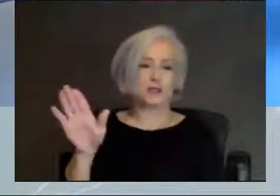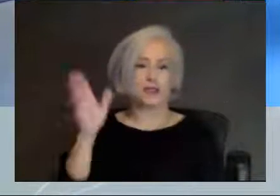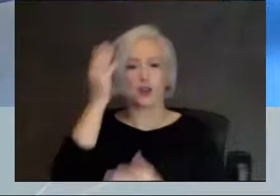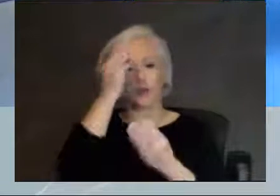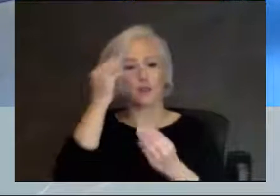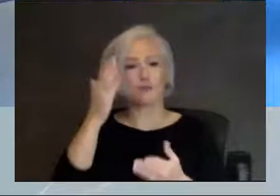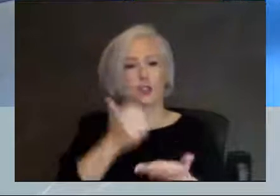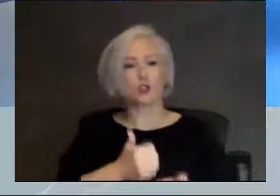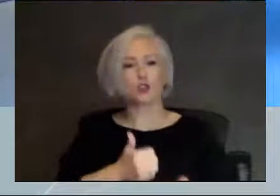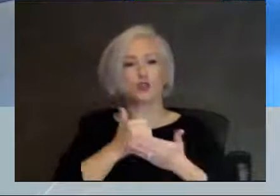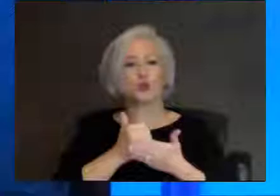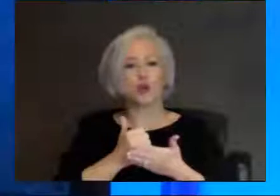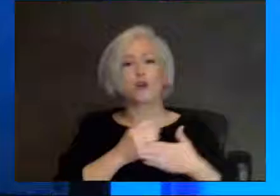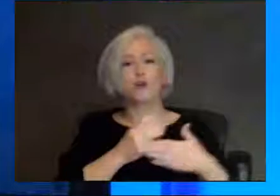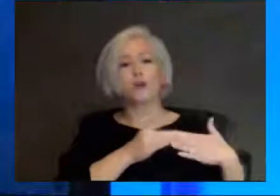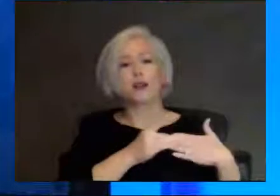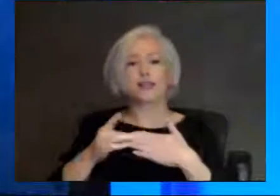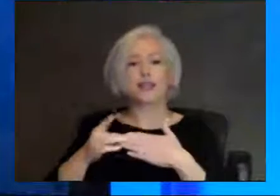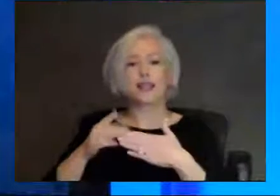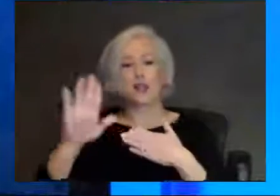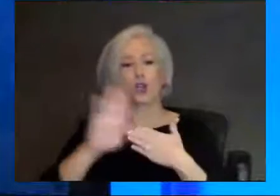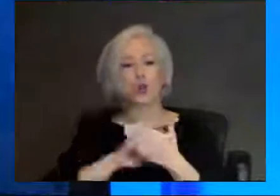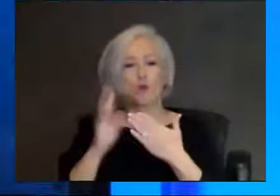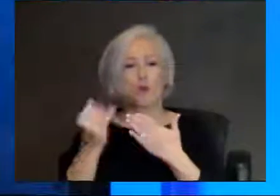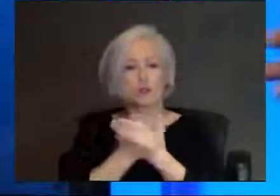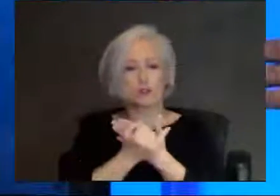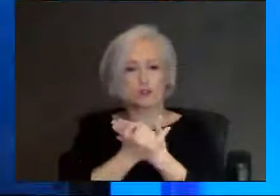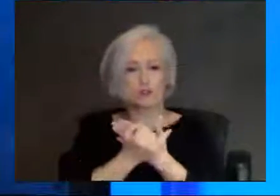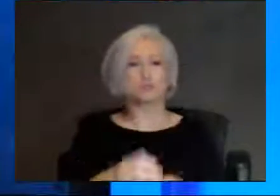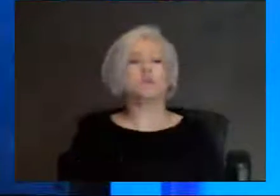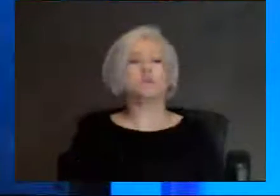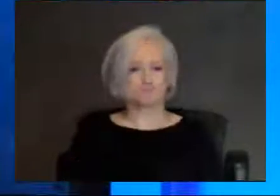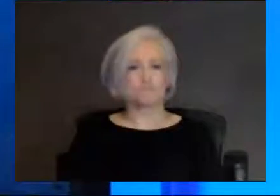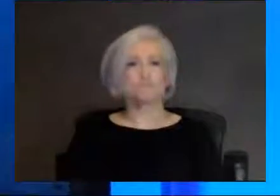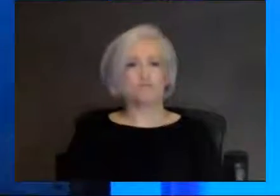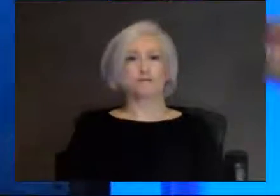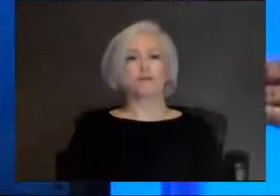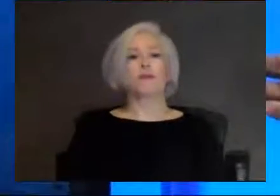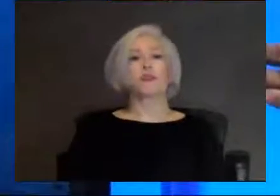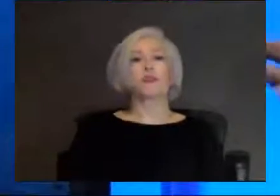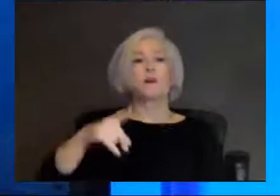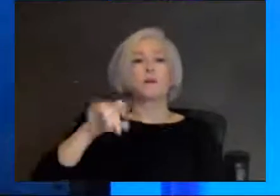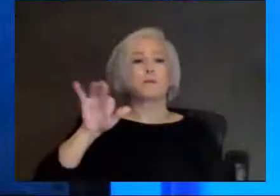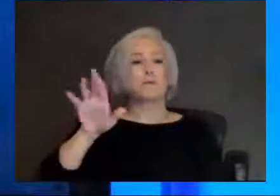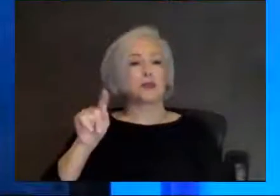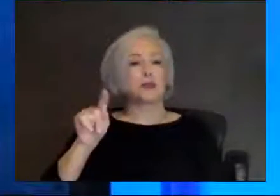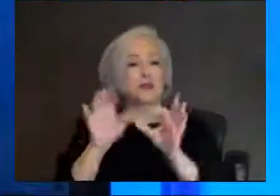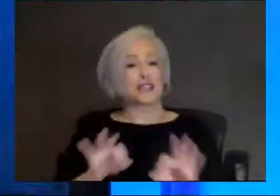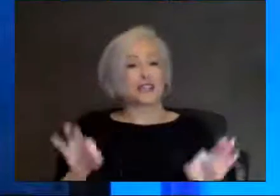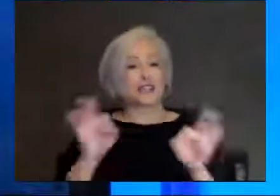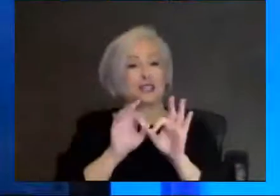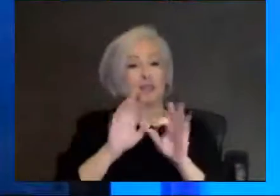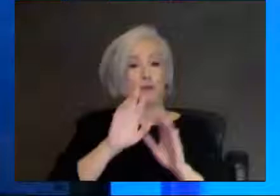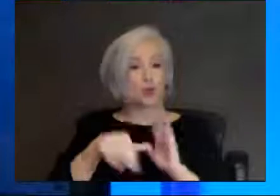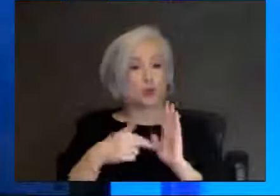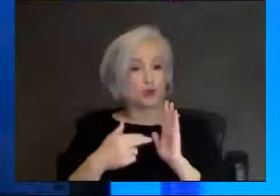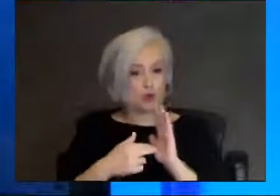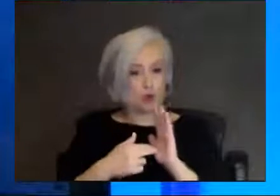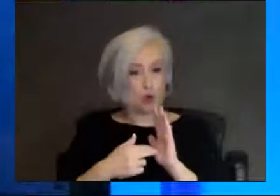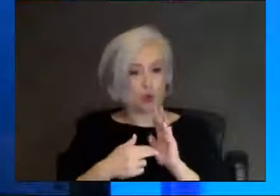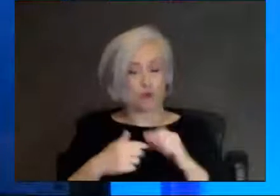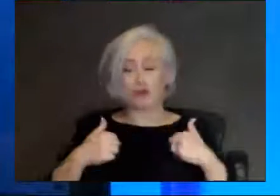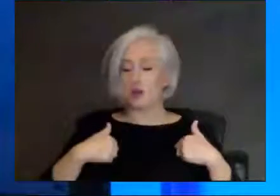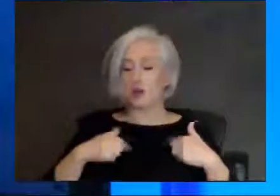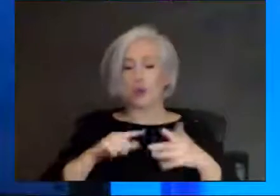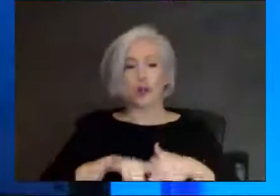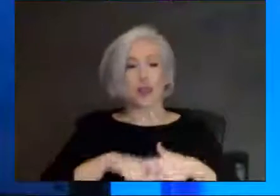this project forward? Yeah, so Pivot has really played an important role, because when I actually started doing this research and I was working on my grants, I